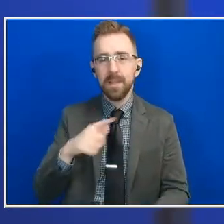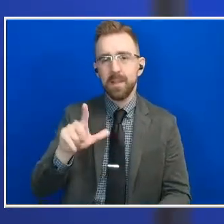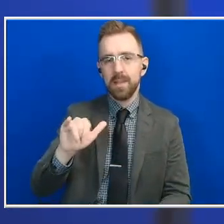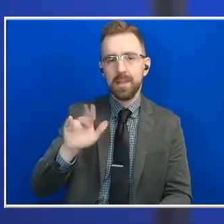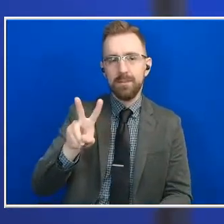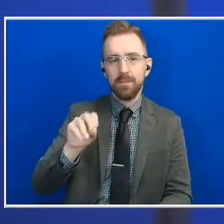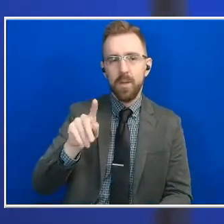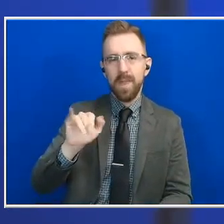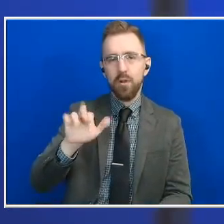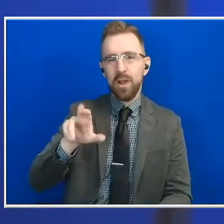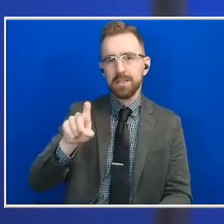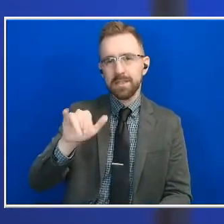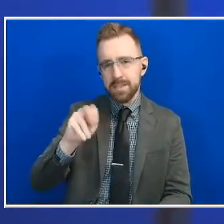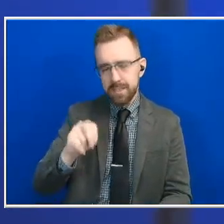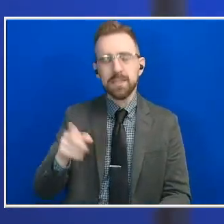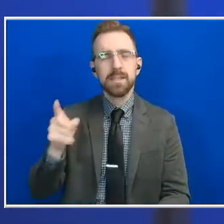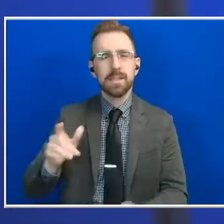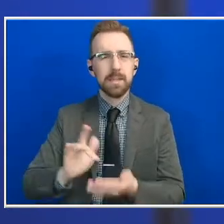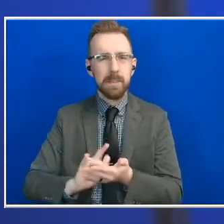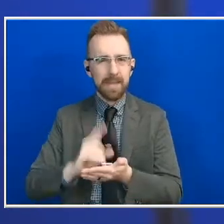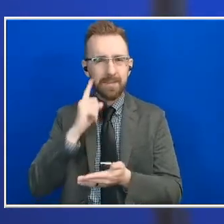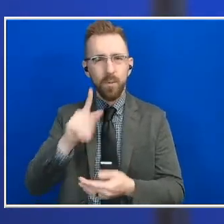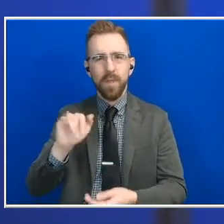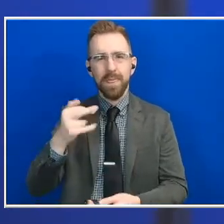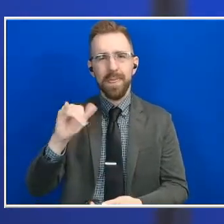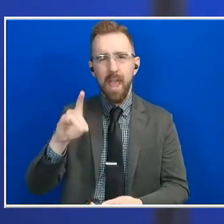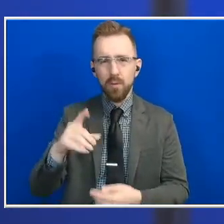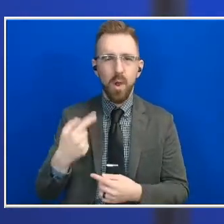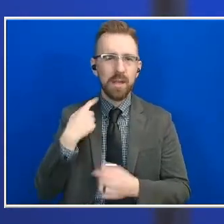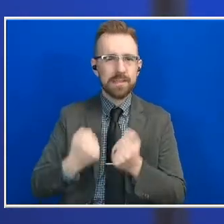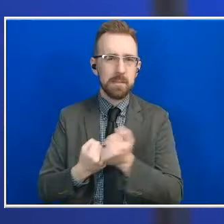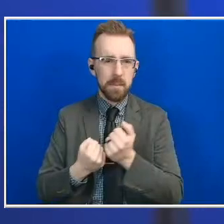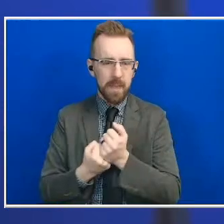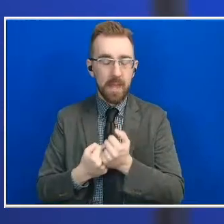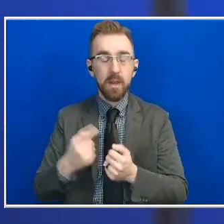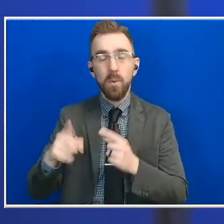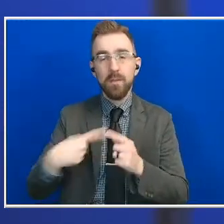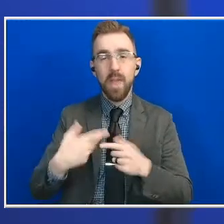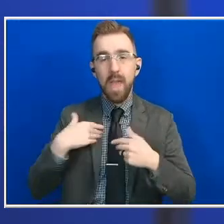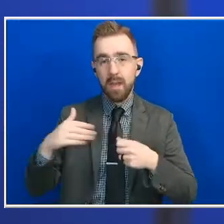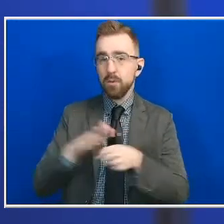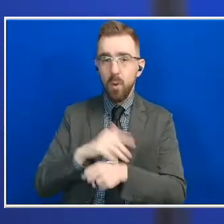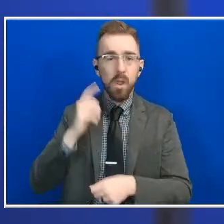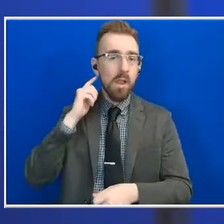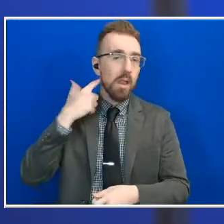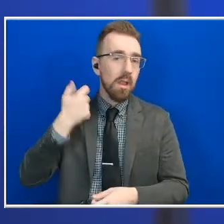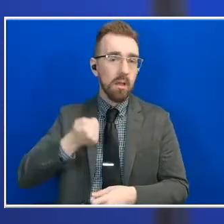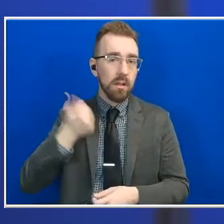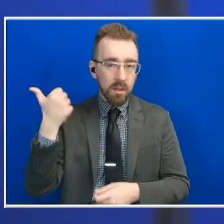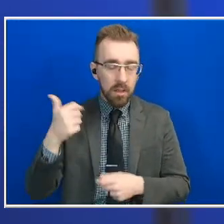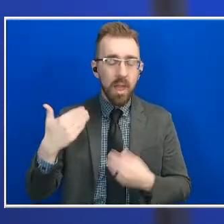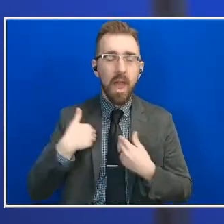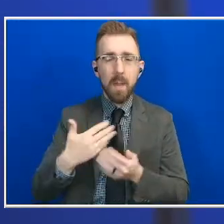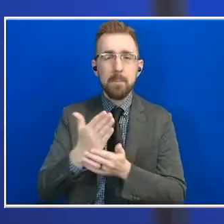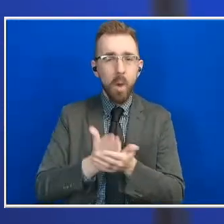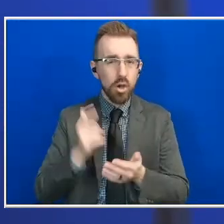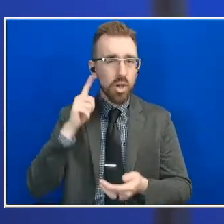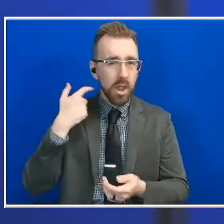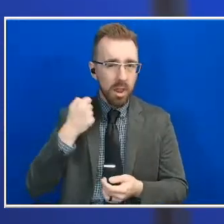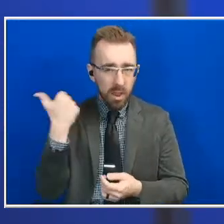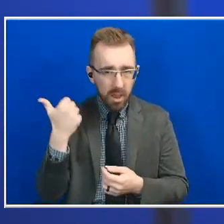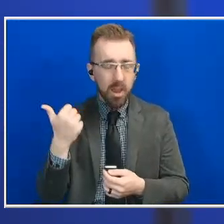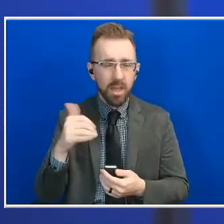supplementation medication. And when someone has had, for sure, a total thyroidectomy, and sometimes even when they've had partial thyroidectomy, we have